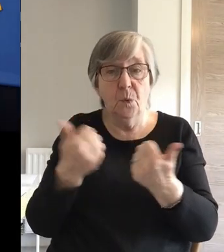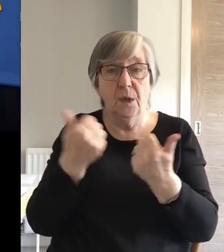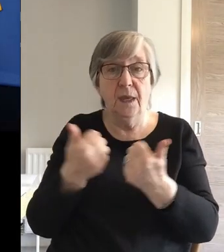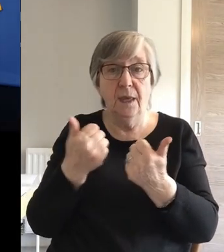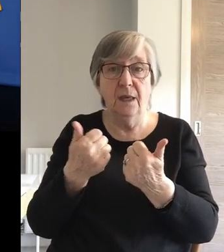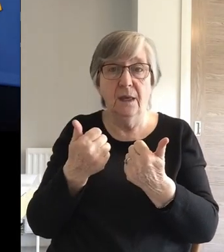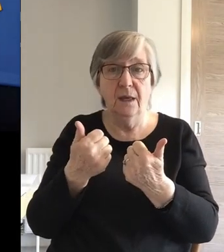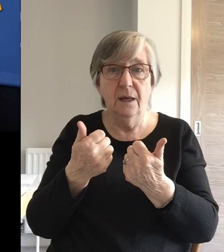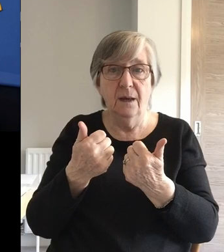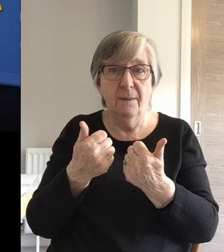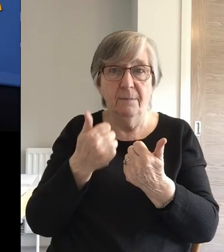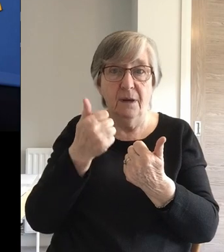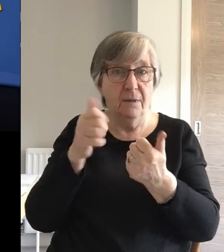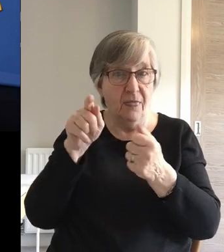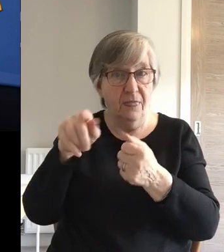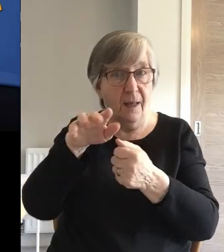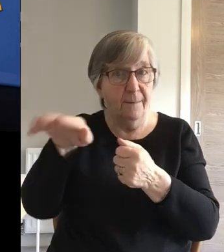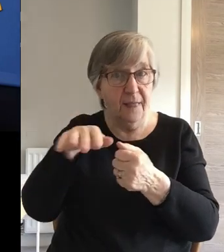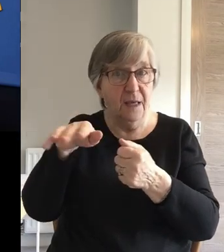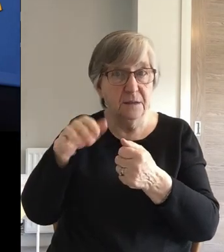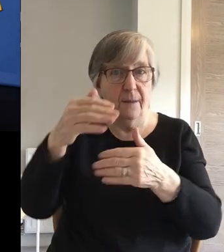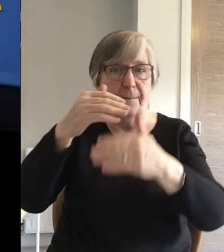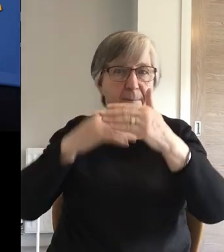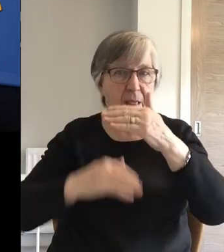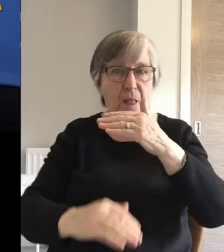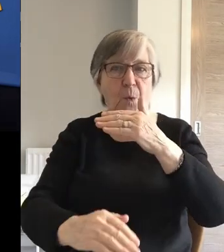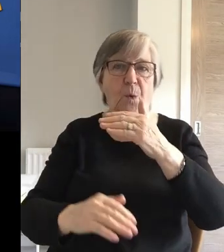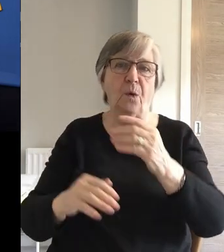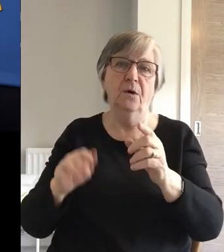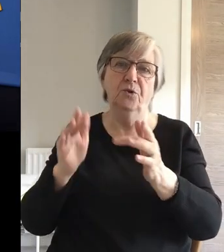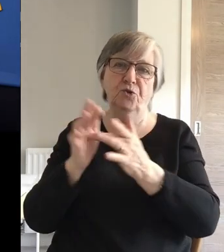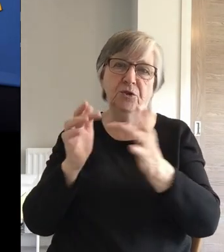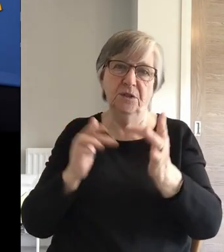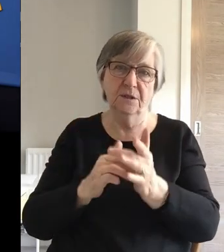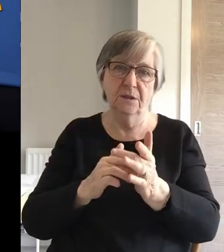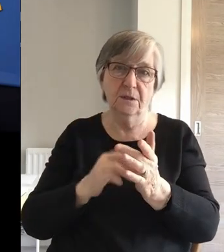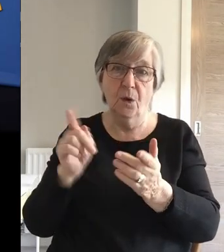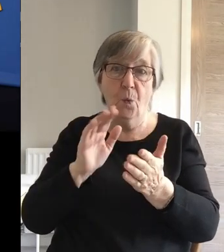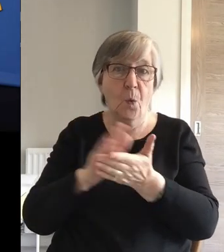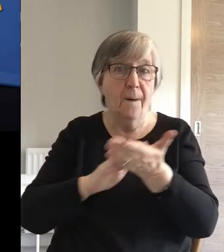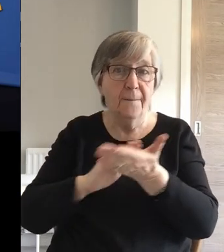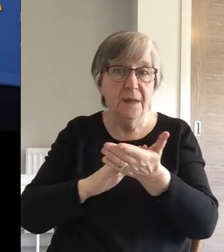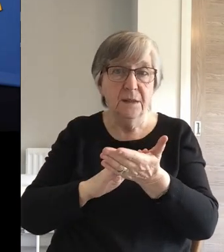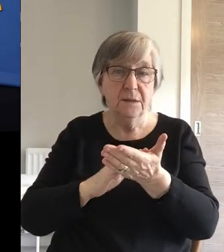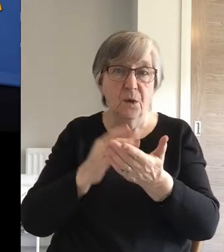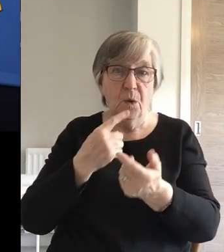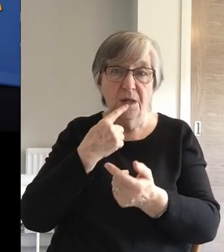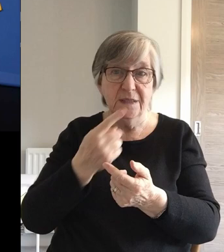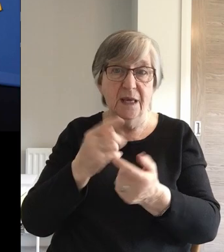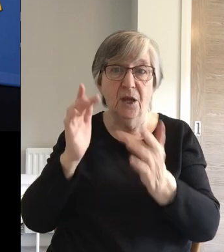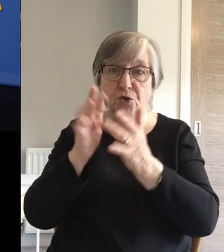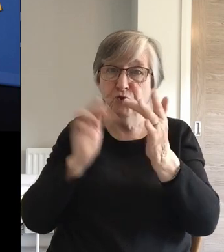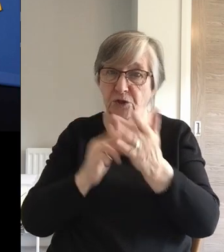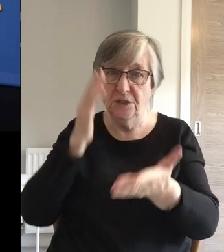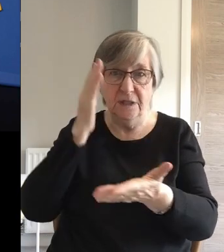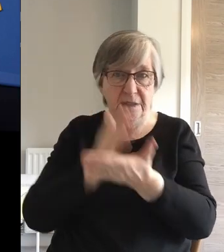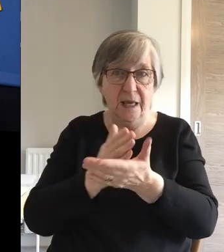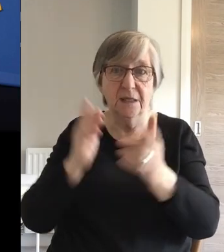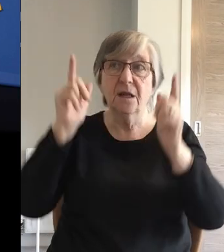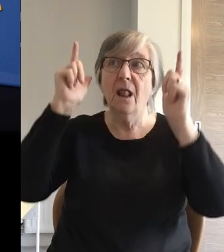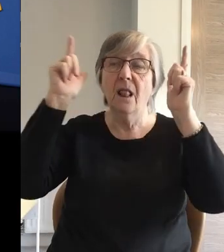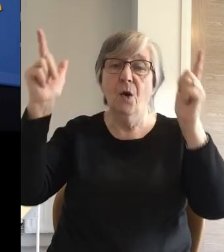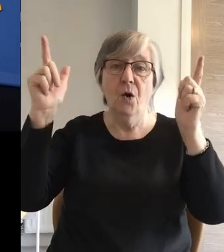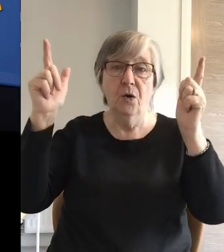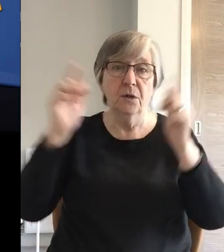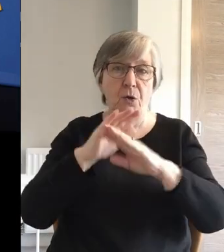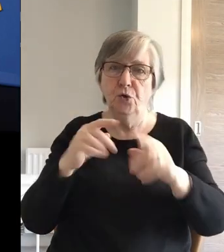but their place is below Jesus. It's what it means when we say Jesus is Lord. We're not